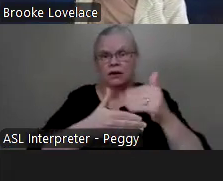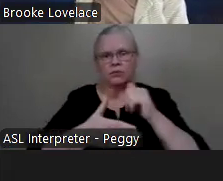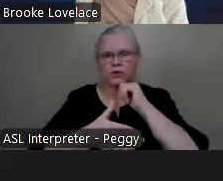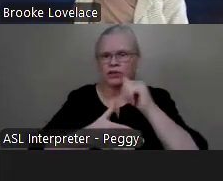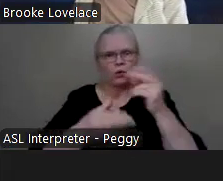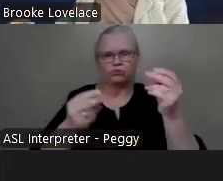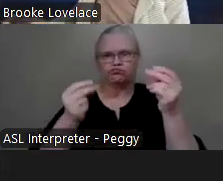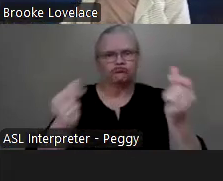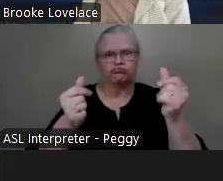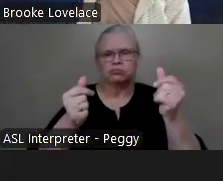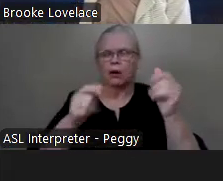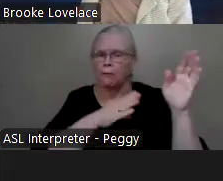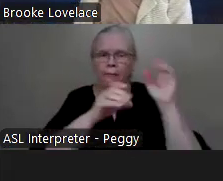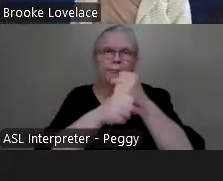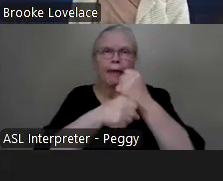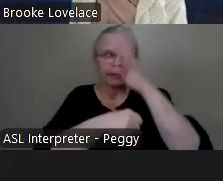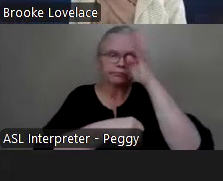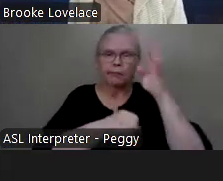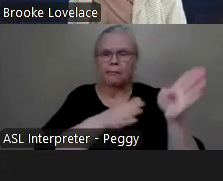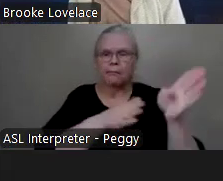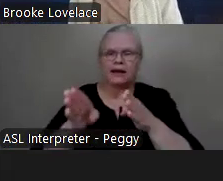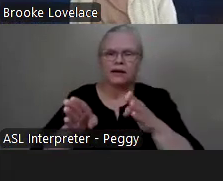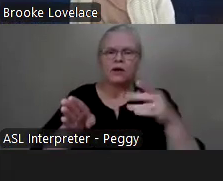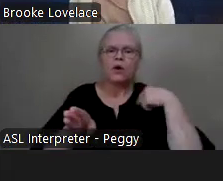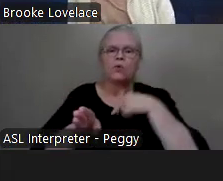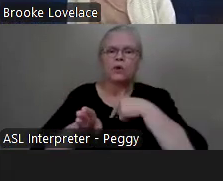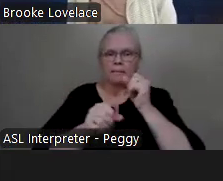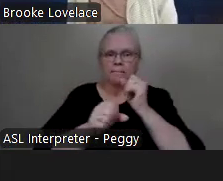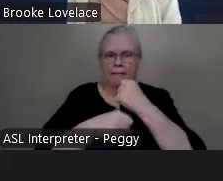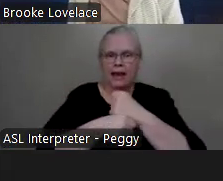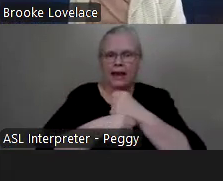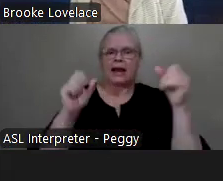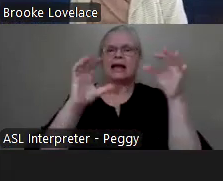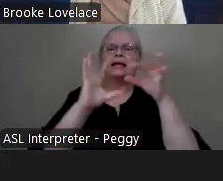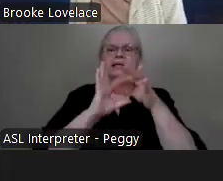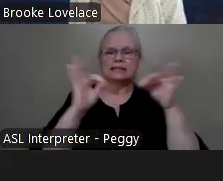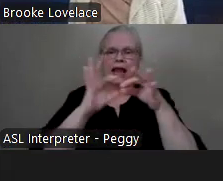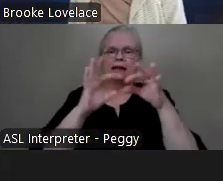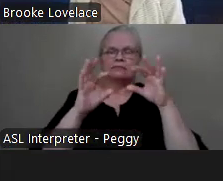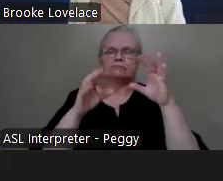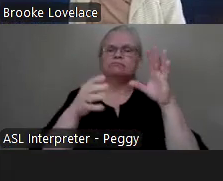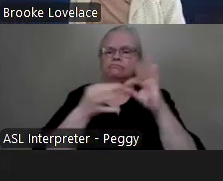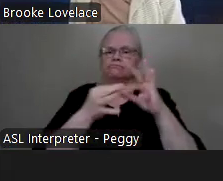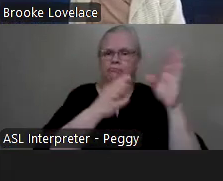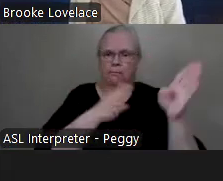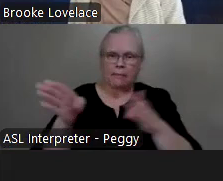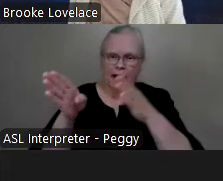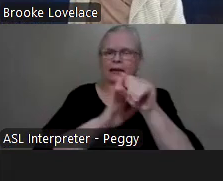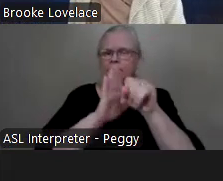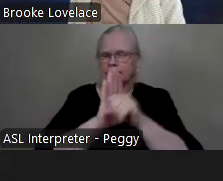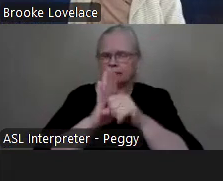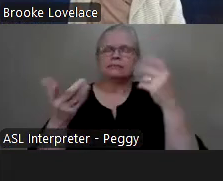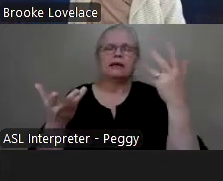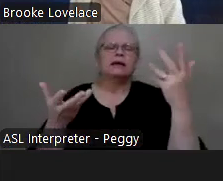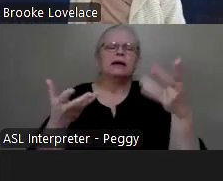overnight. So we did form a state plan committee of our council members who met 6 times in the past